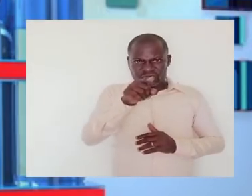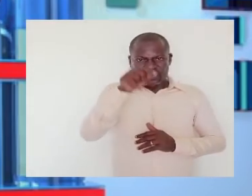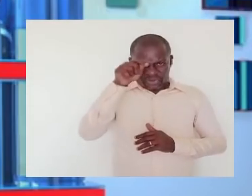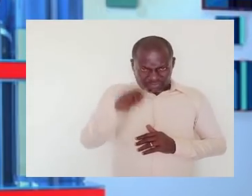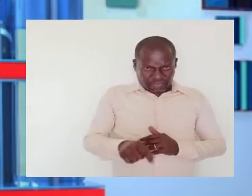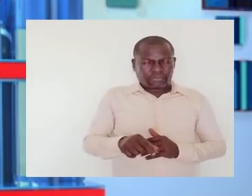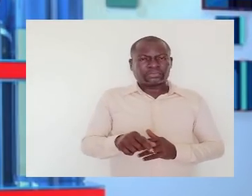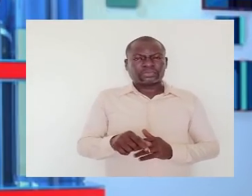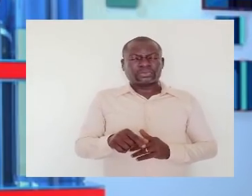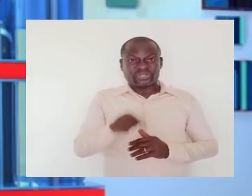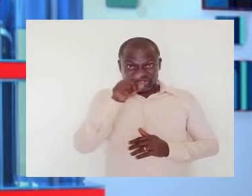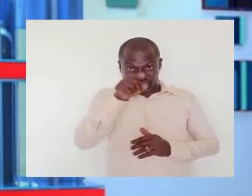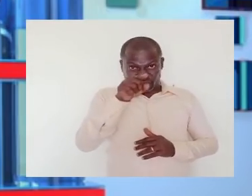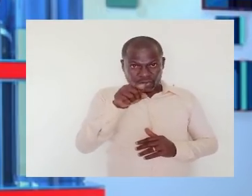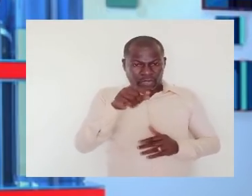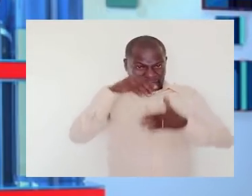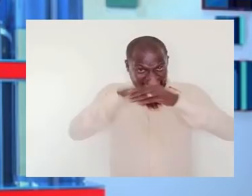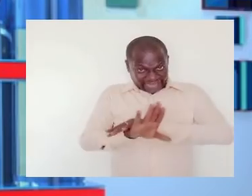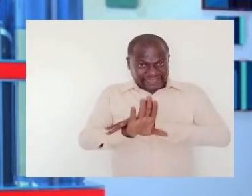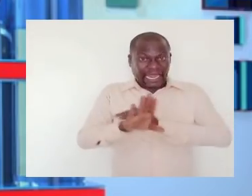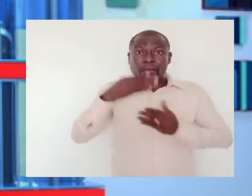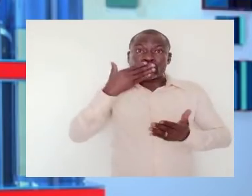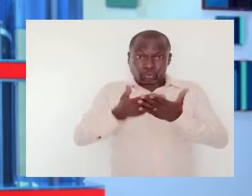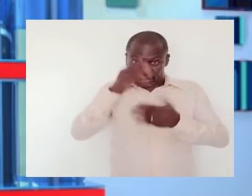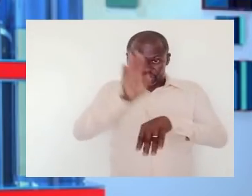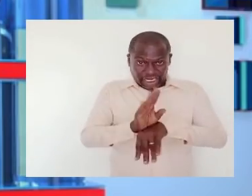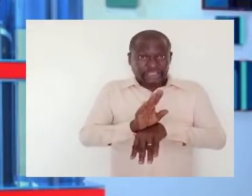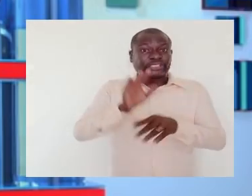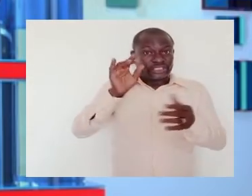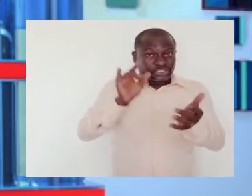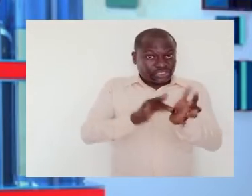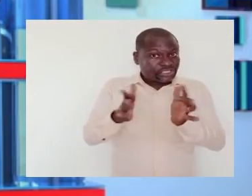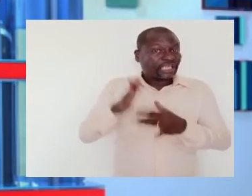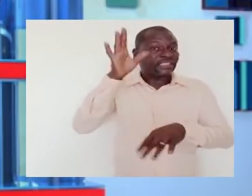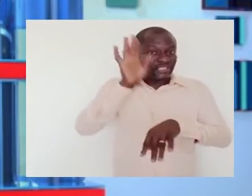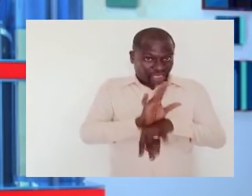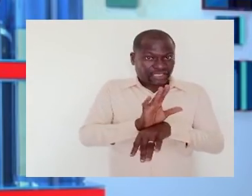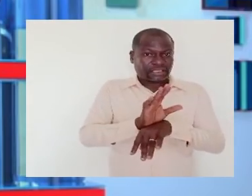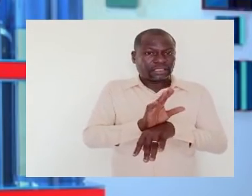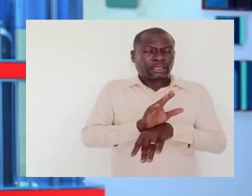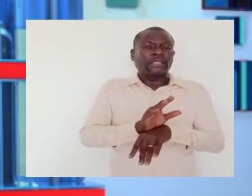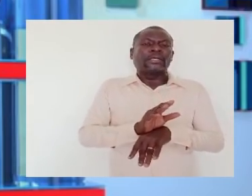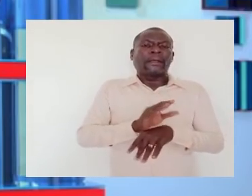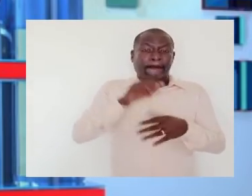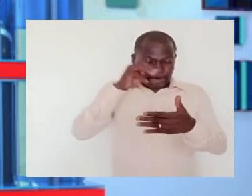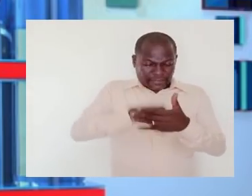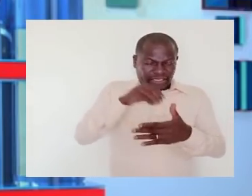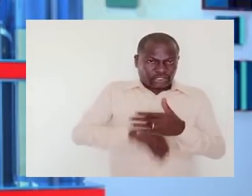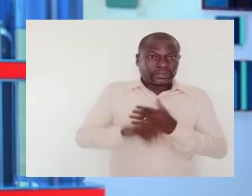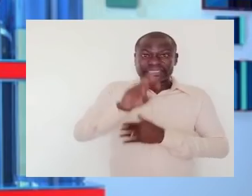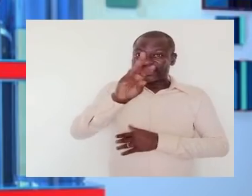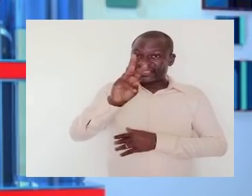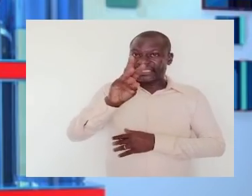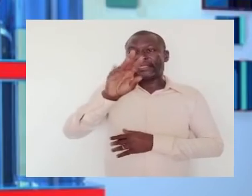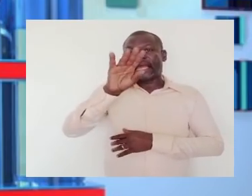wonya kwan kwura asore no mu, me ka asore papa no mu." Yesu asore no a